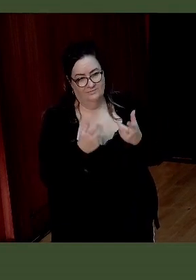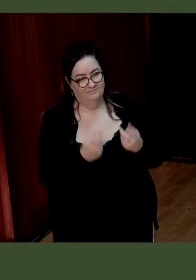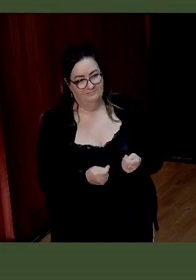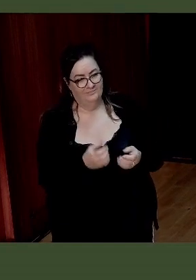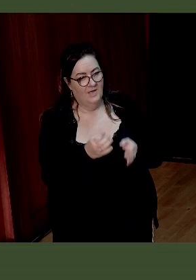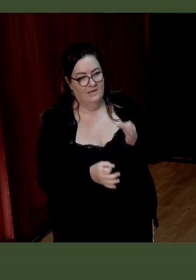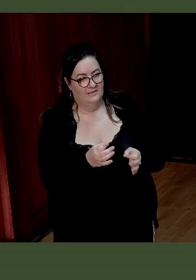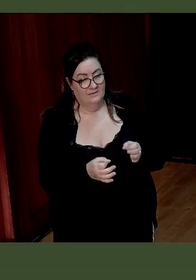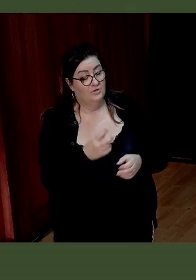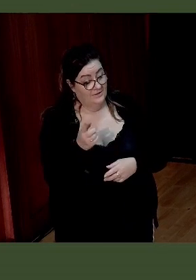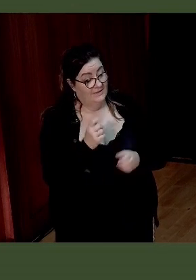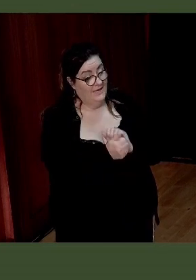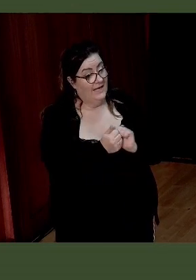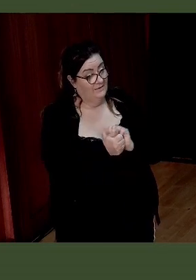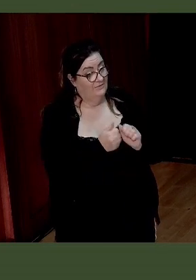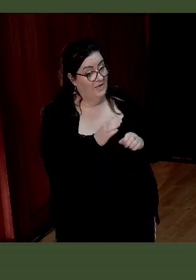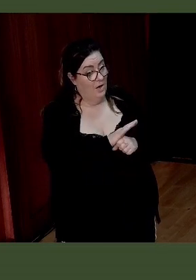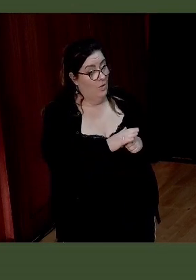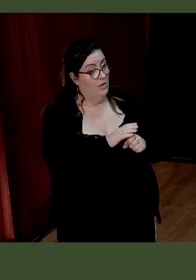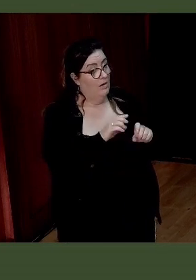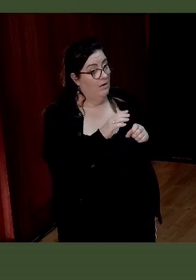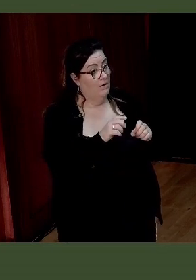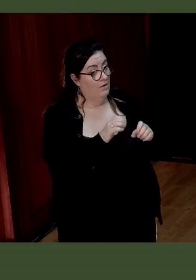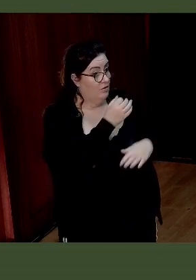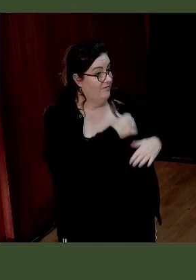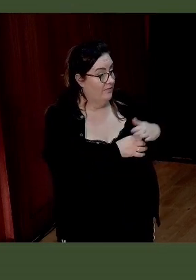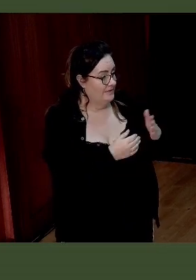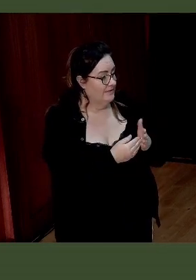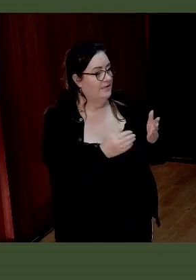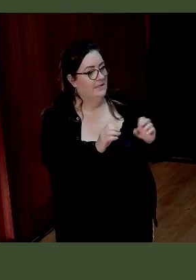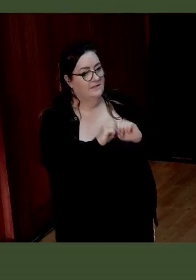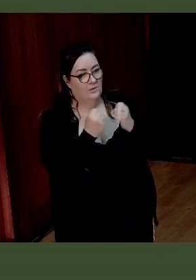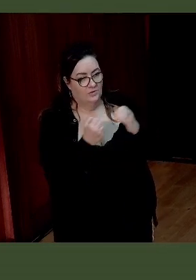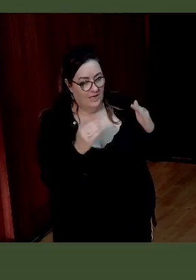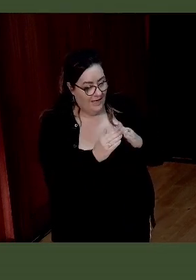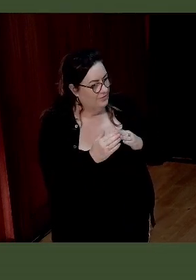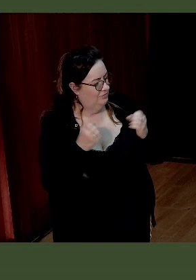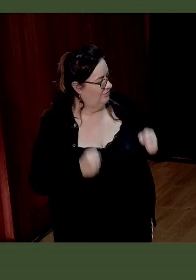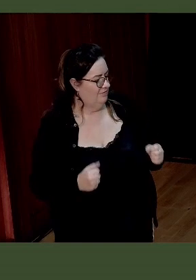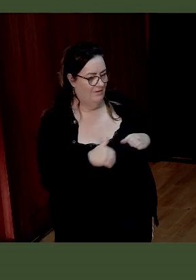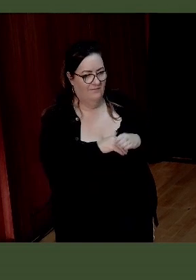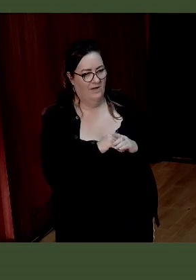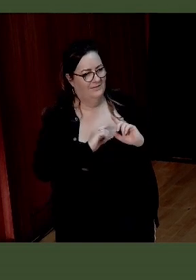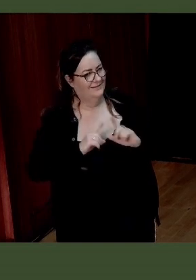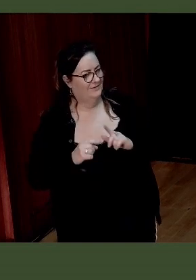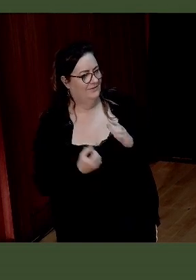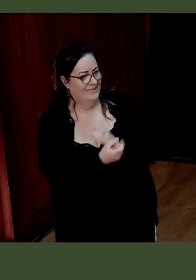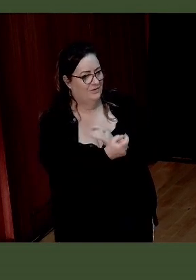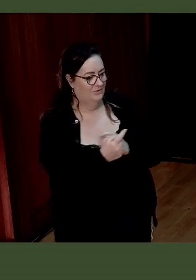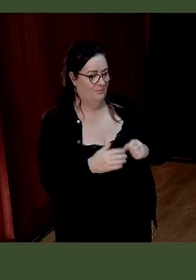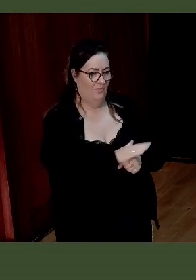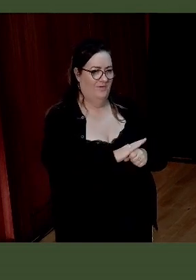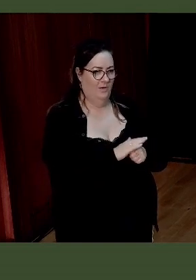she does work actively in local government, is very much involved in social housing and other issues at a